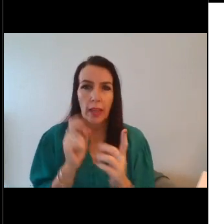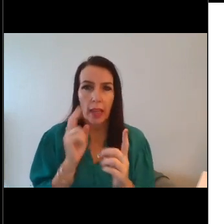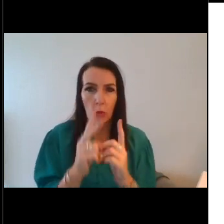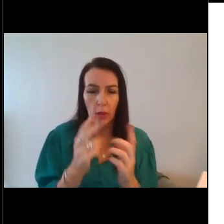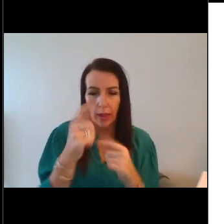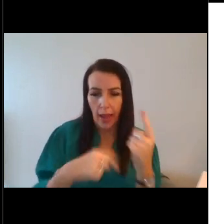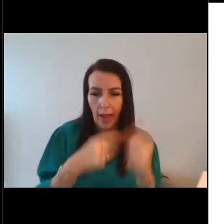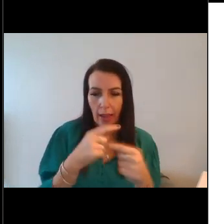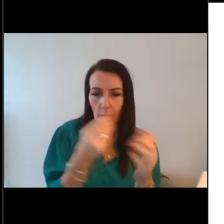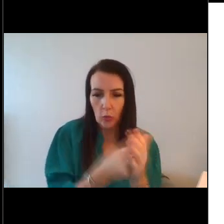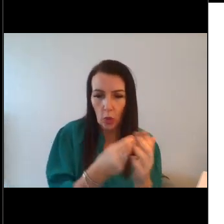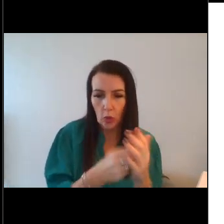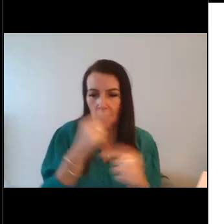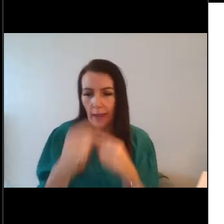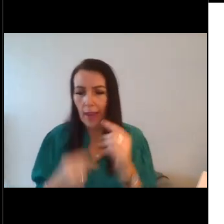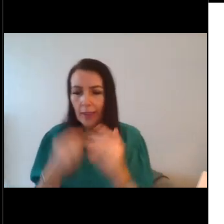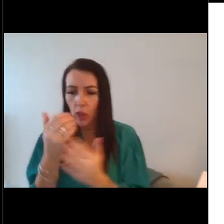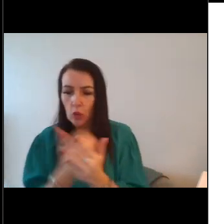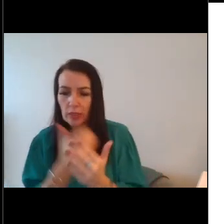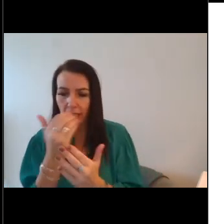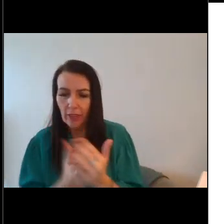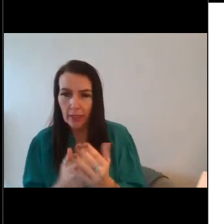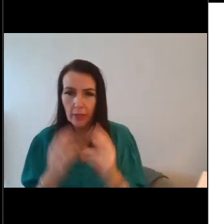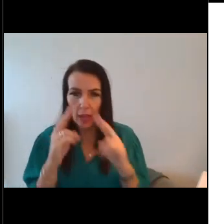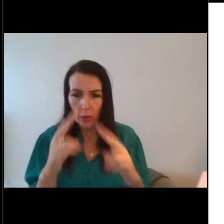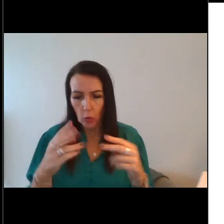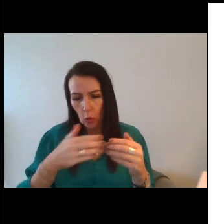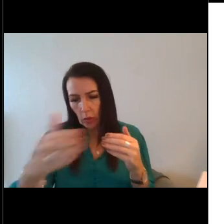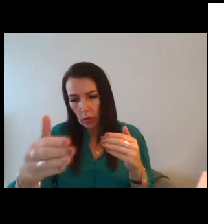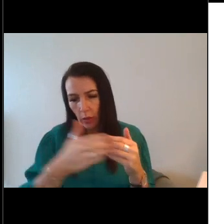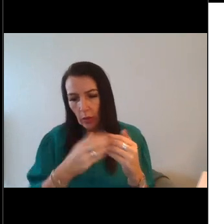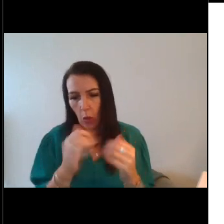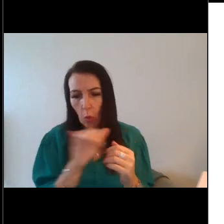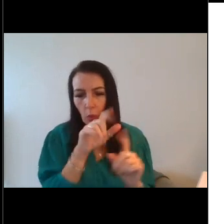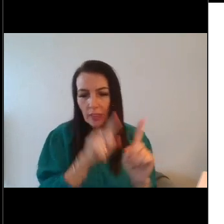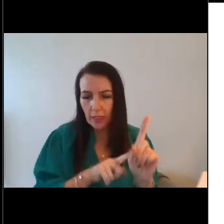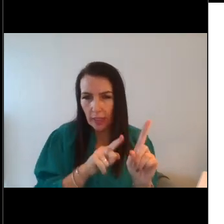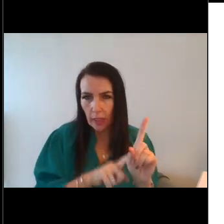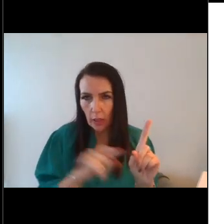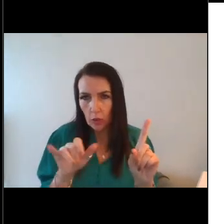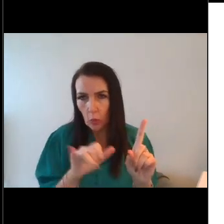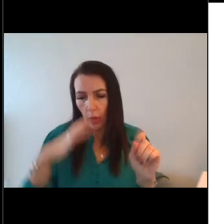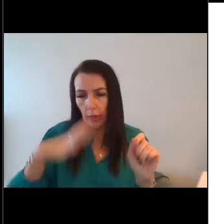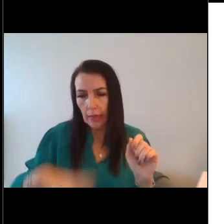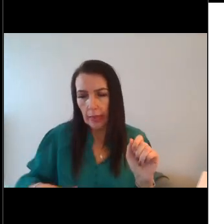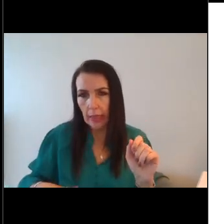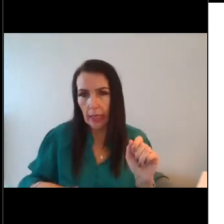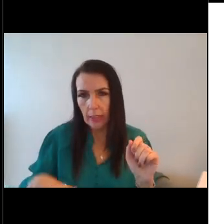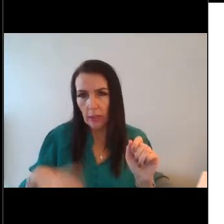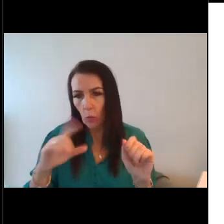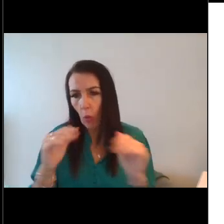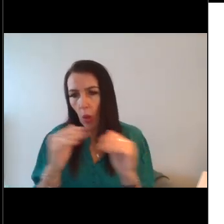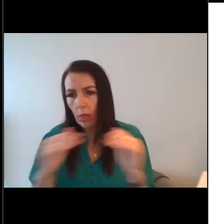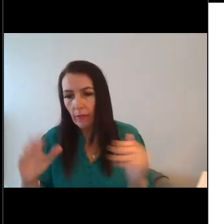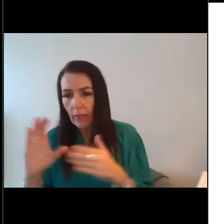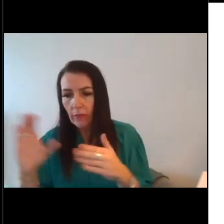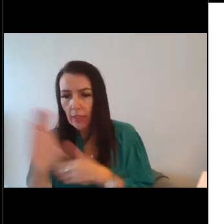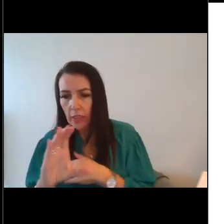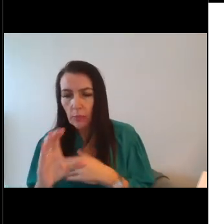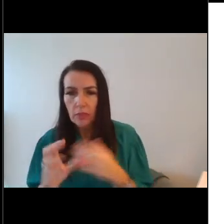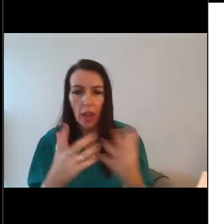savings, which helped to visualize the scale of the challenge over time. So you could see what years would likely require a certain level of investment, how much